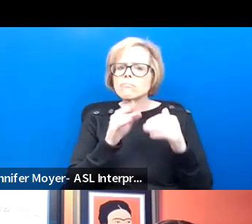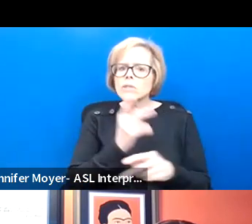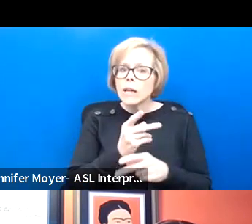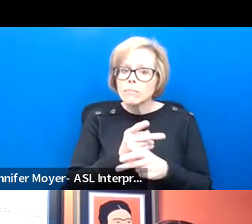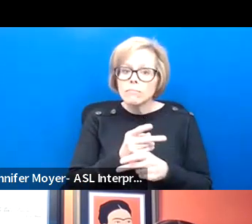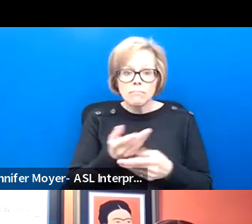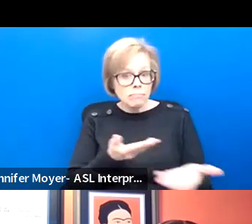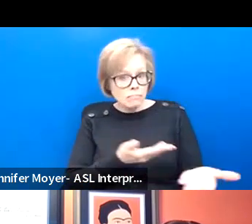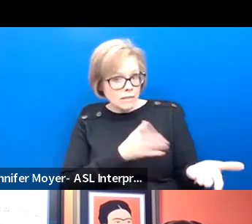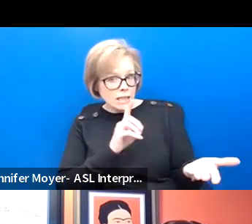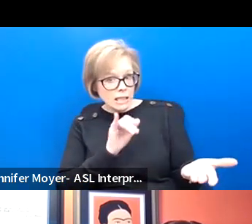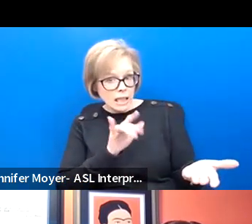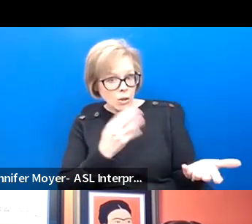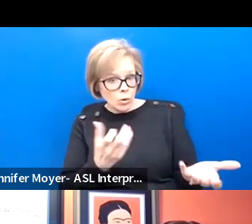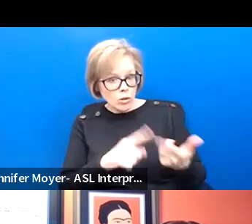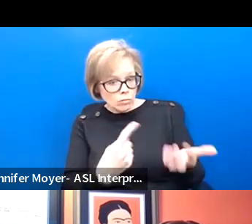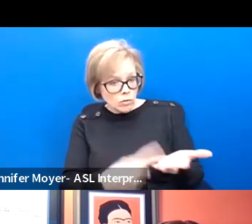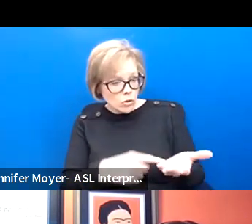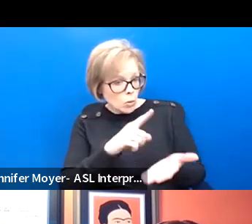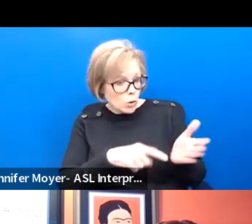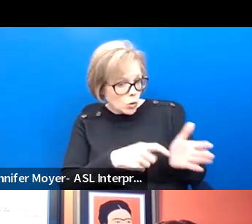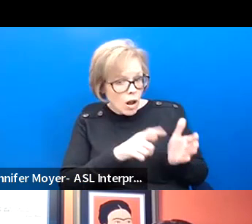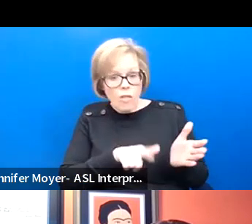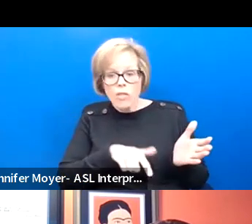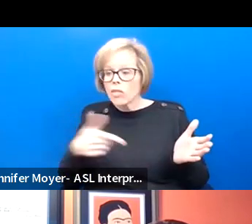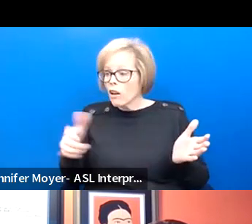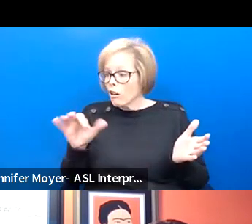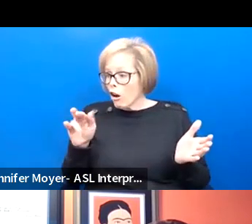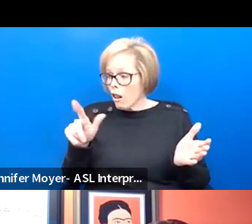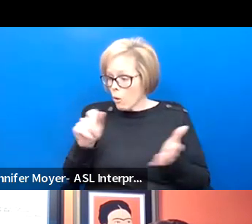Dylan, do you want to talk about what's required, and then Carla, maybe what you've done?